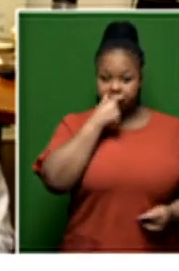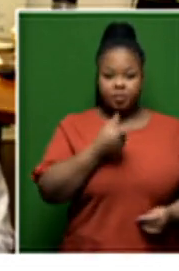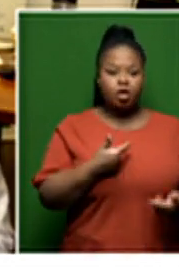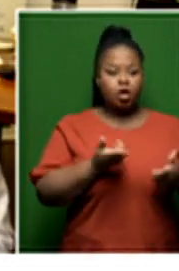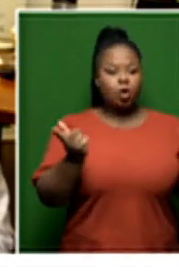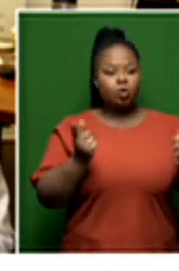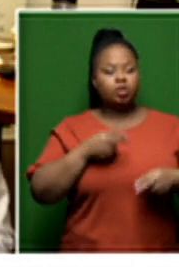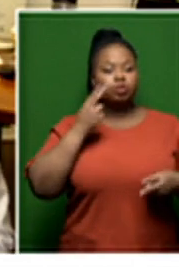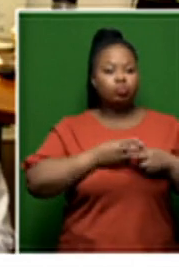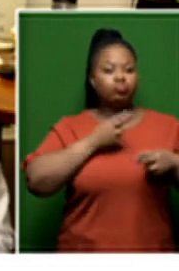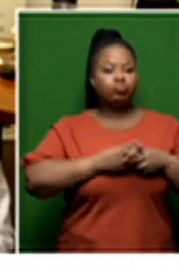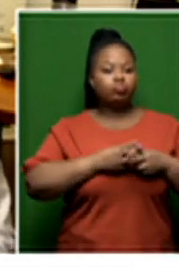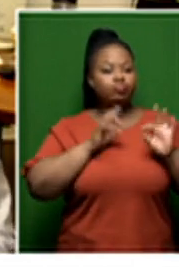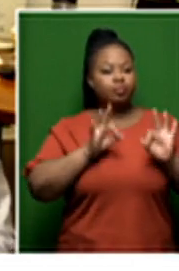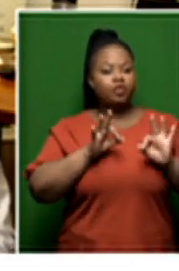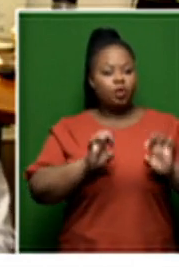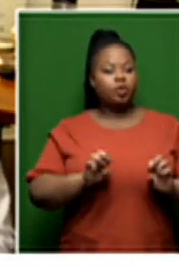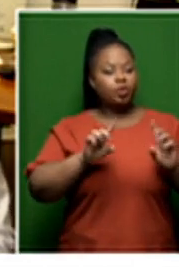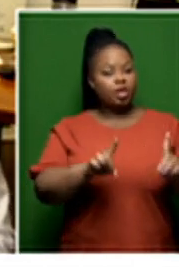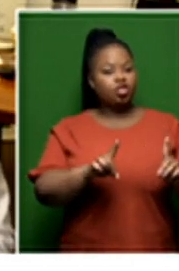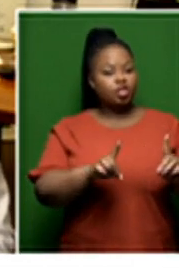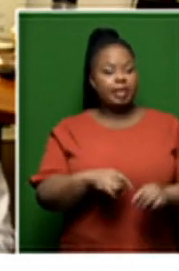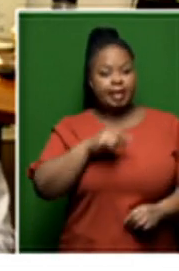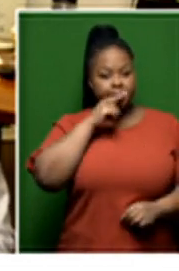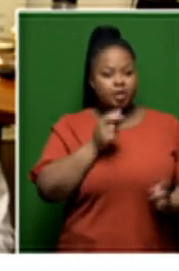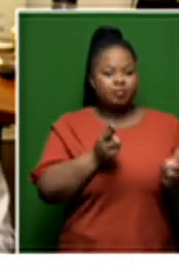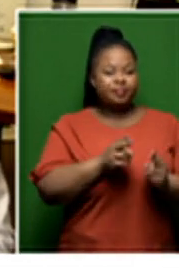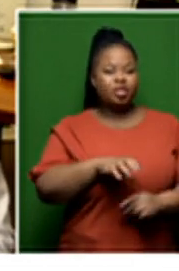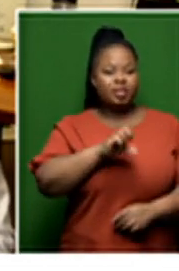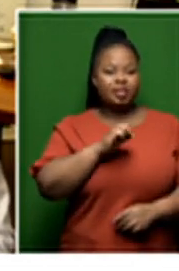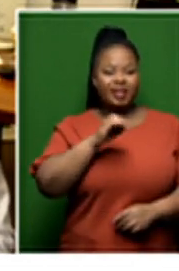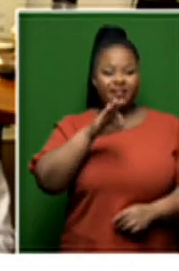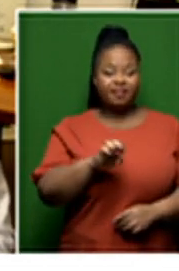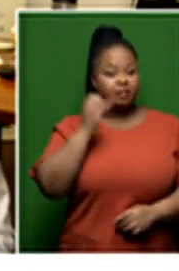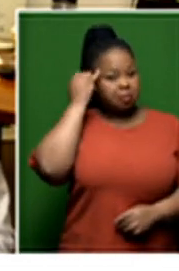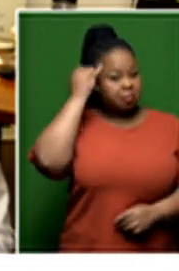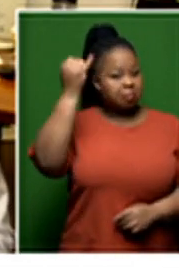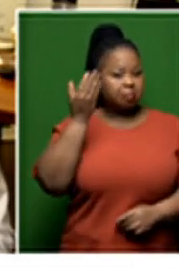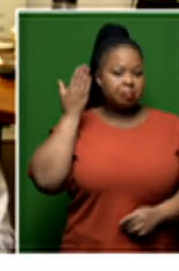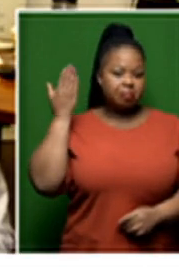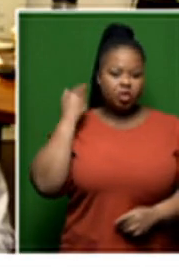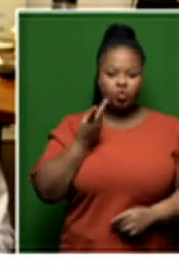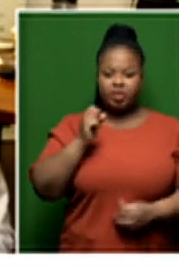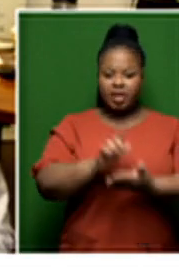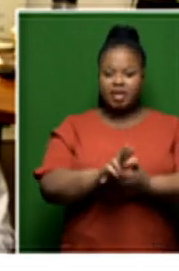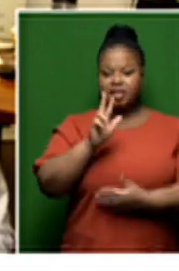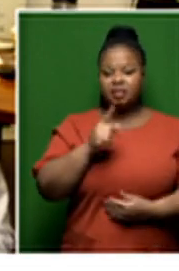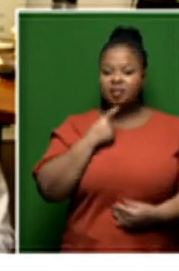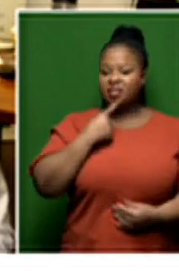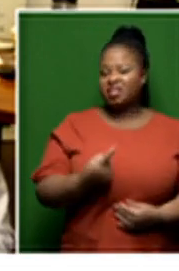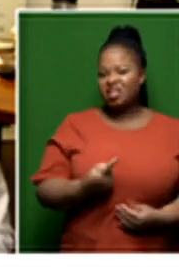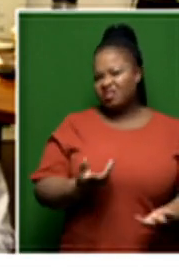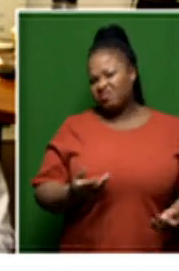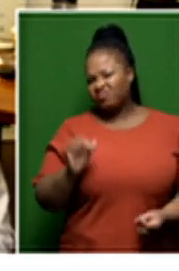the Sanitation Appropriate for Education, the SAFE initiative in 2018, and we were told it